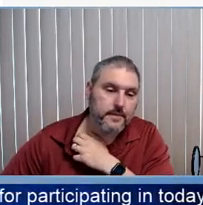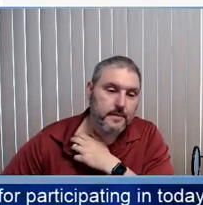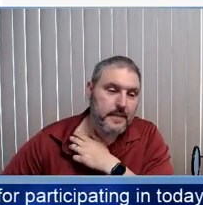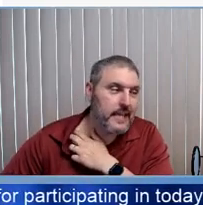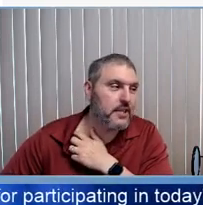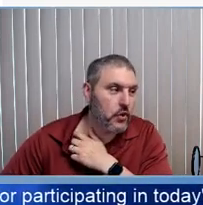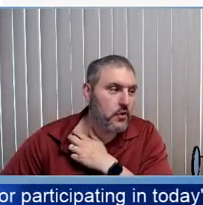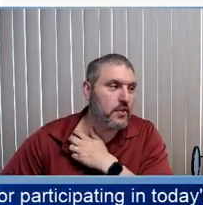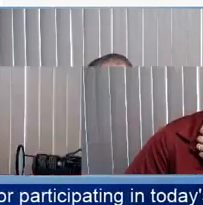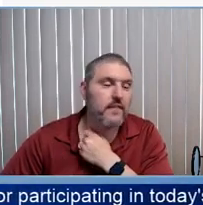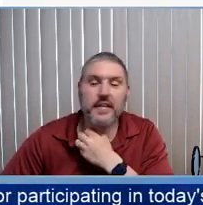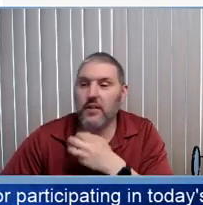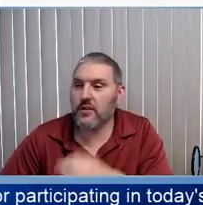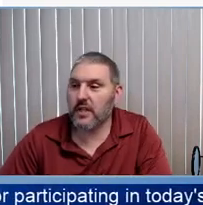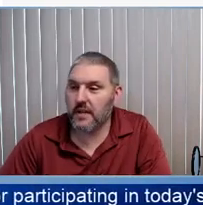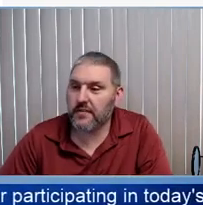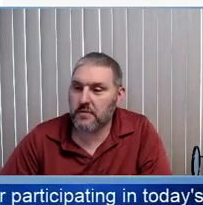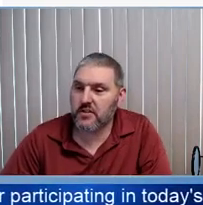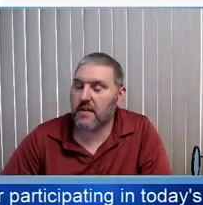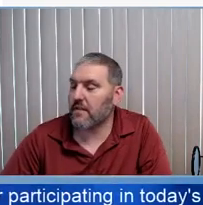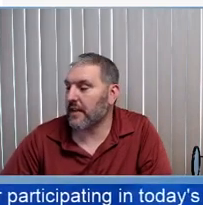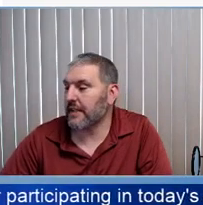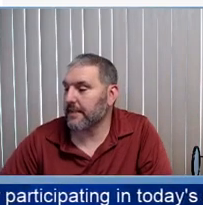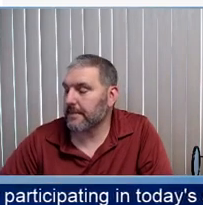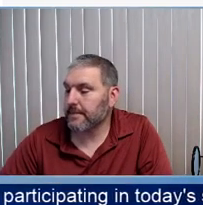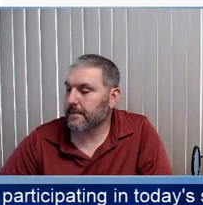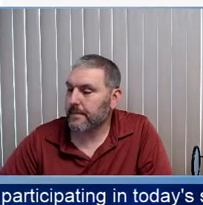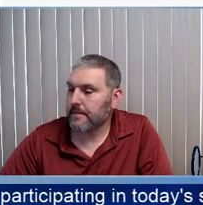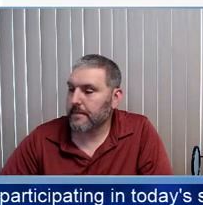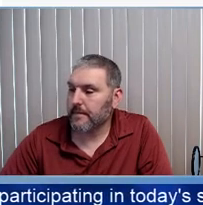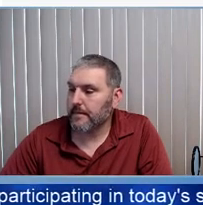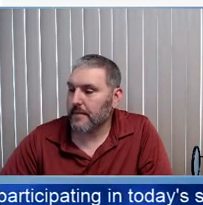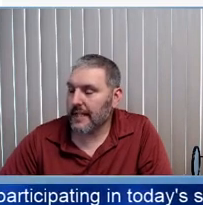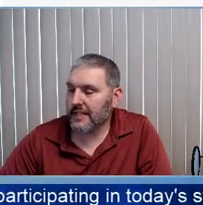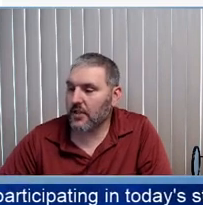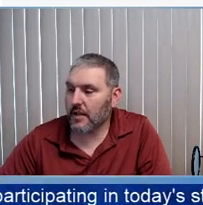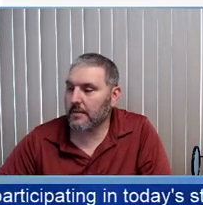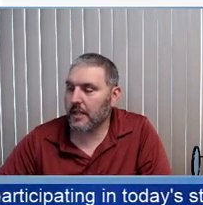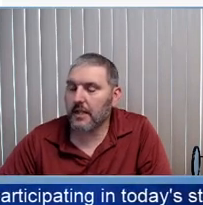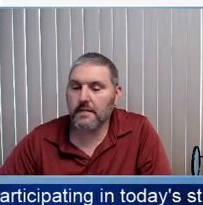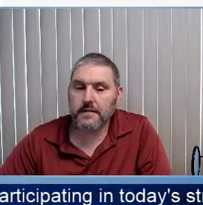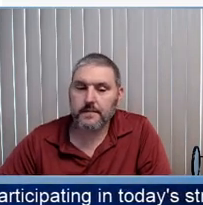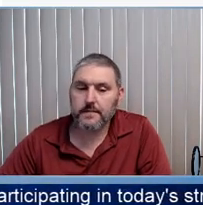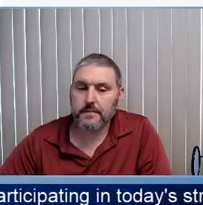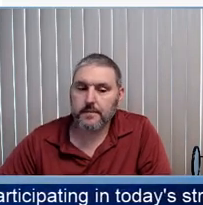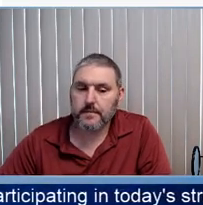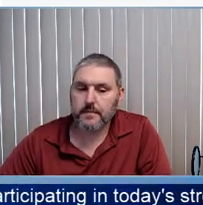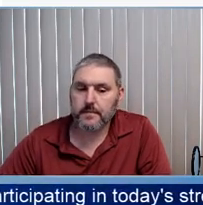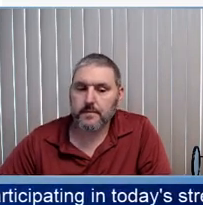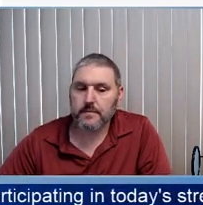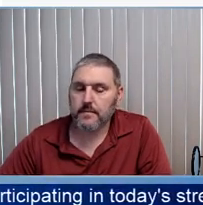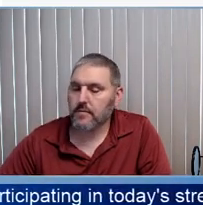Right? He had to learn to love, and he learned to love through suffering. It taught him to love.